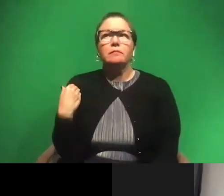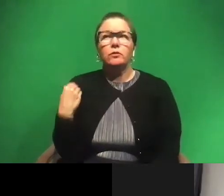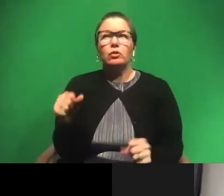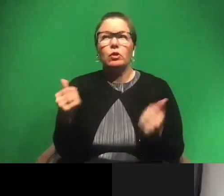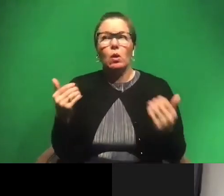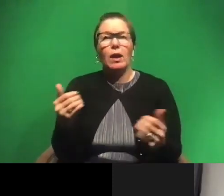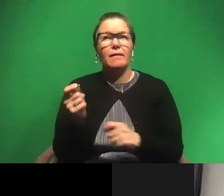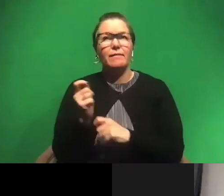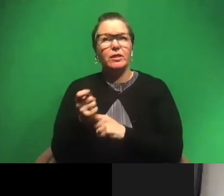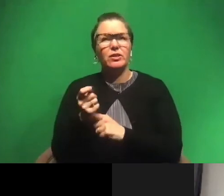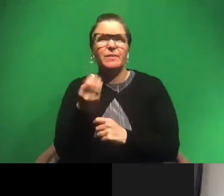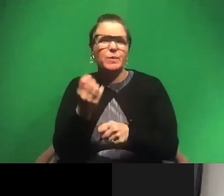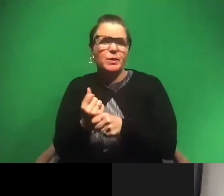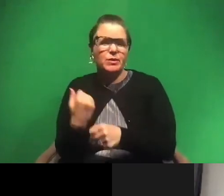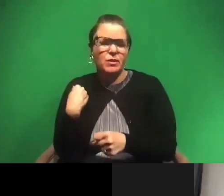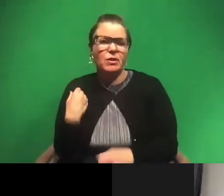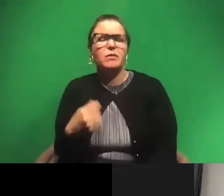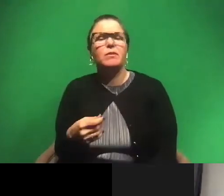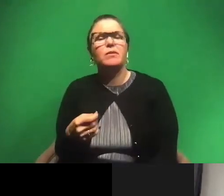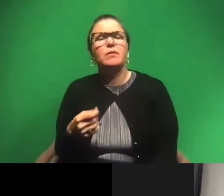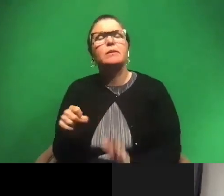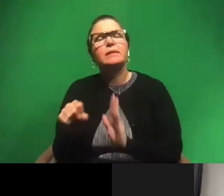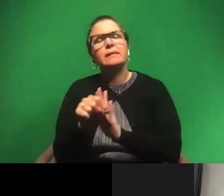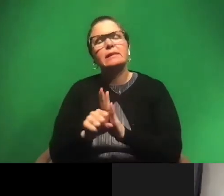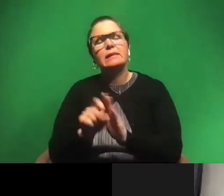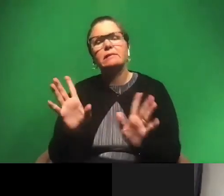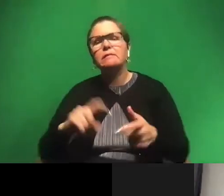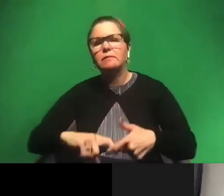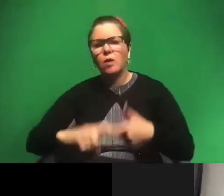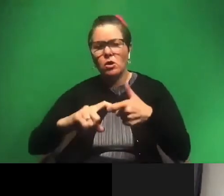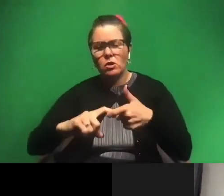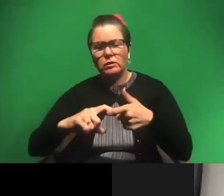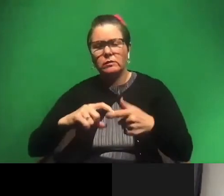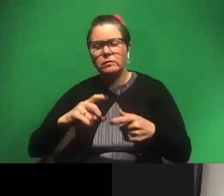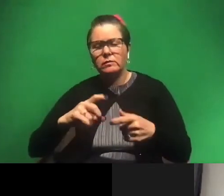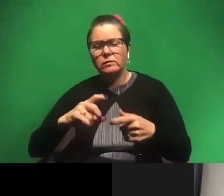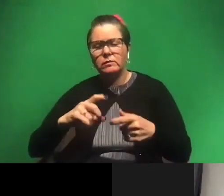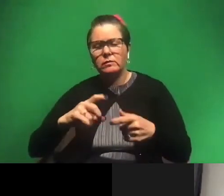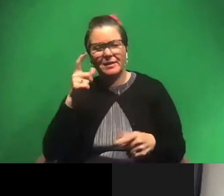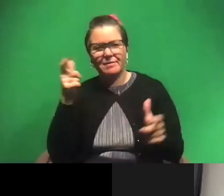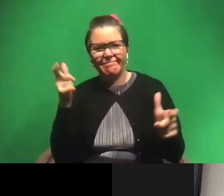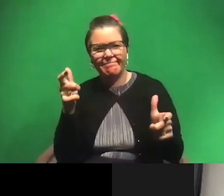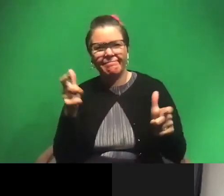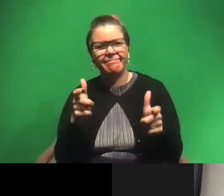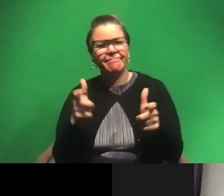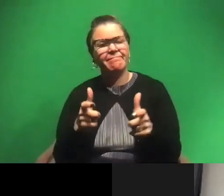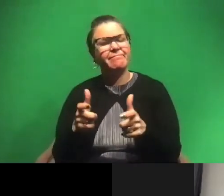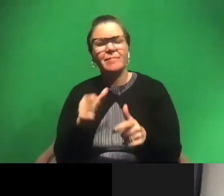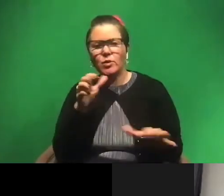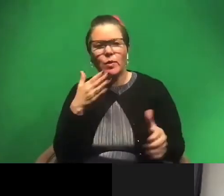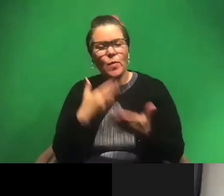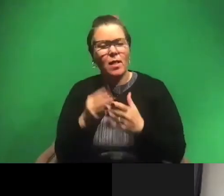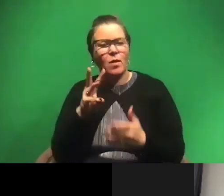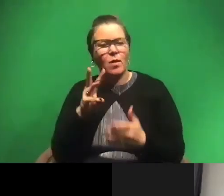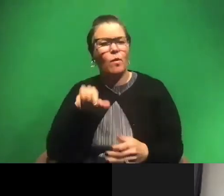few years ago. And the state put a pause on that because the abalone haven't been doing very well out in the wild. And that's